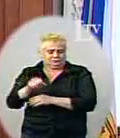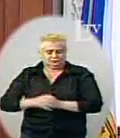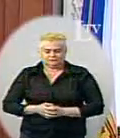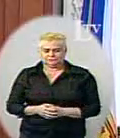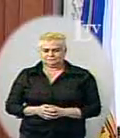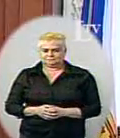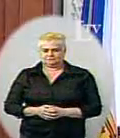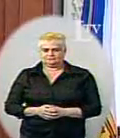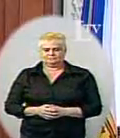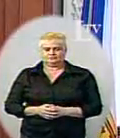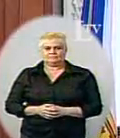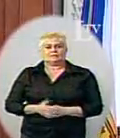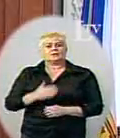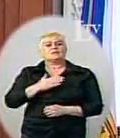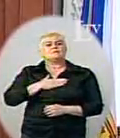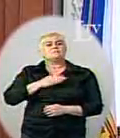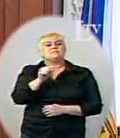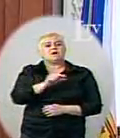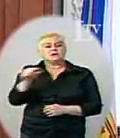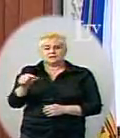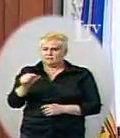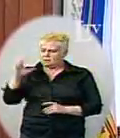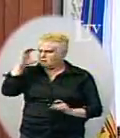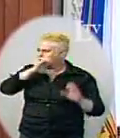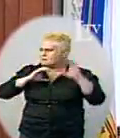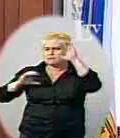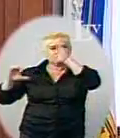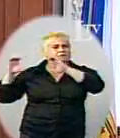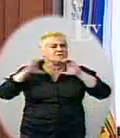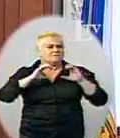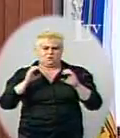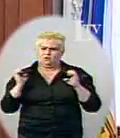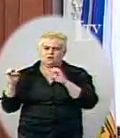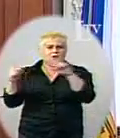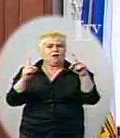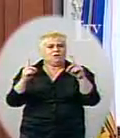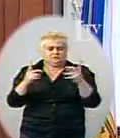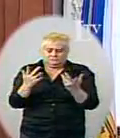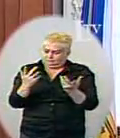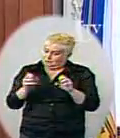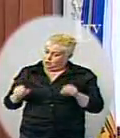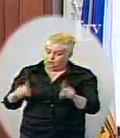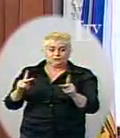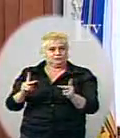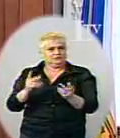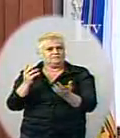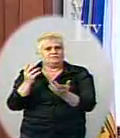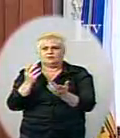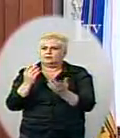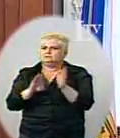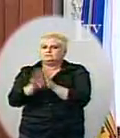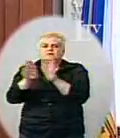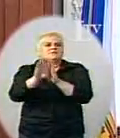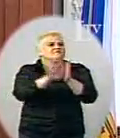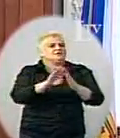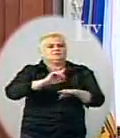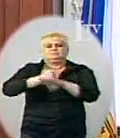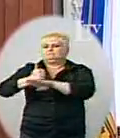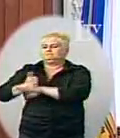in pursuit of economic opportunities that will propel the province forward. At the same